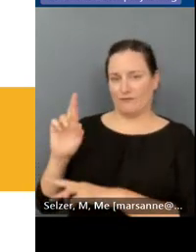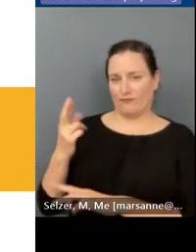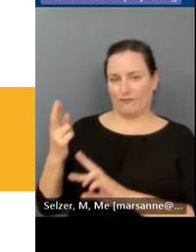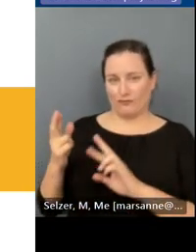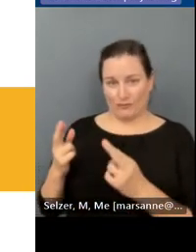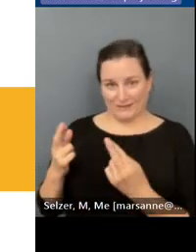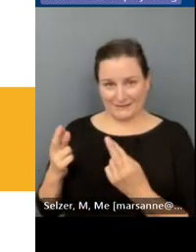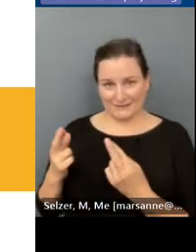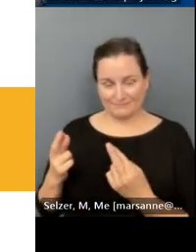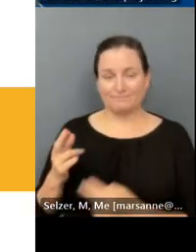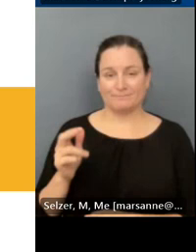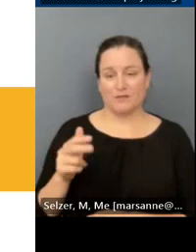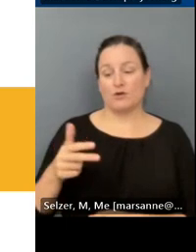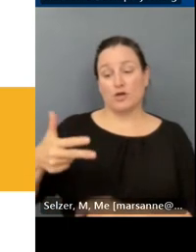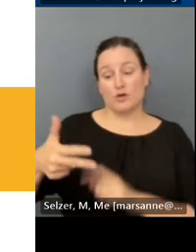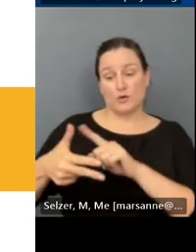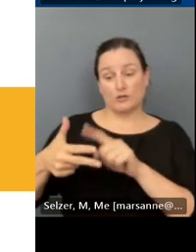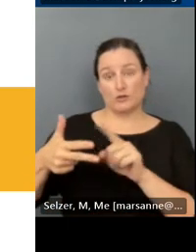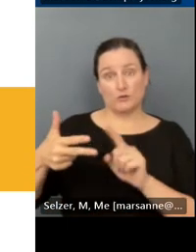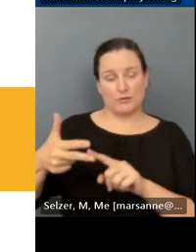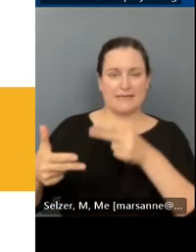and Vivekanand.